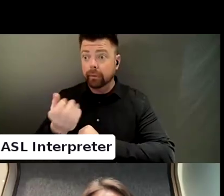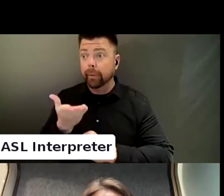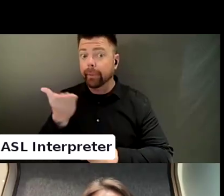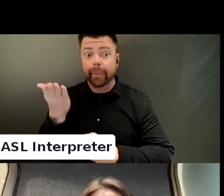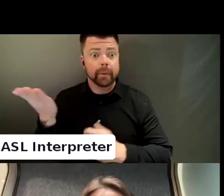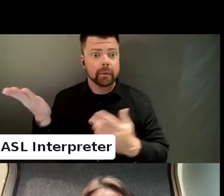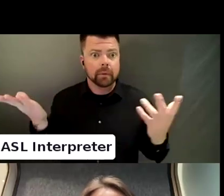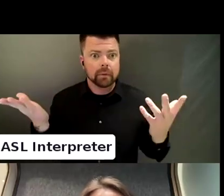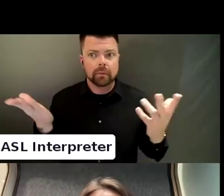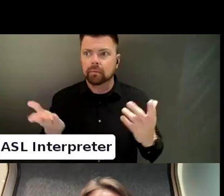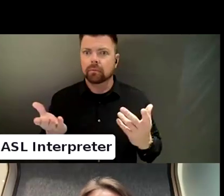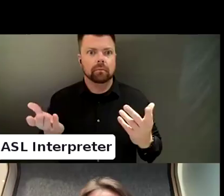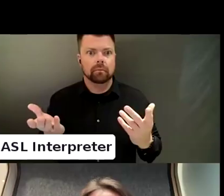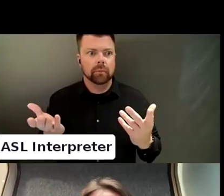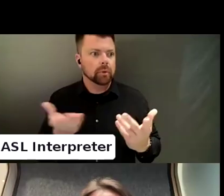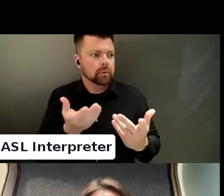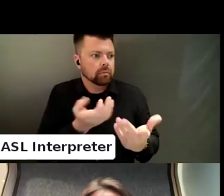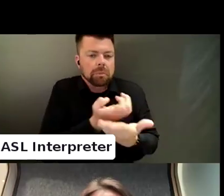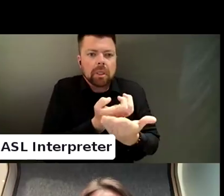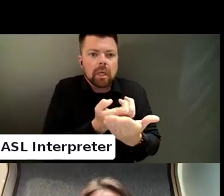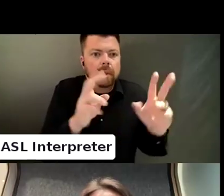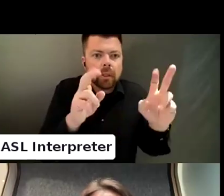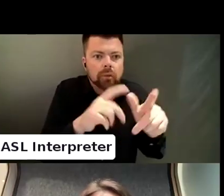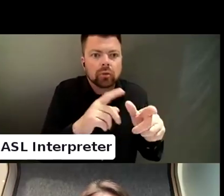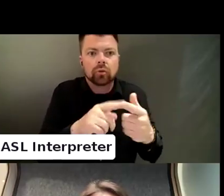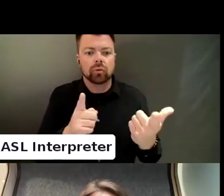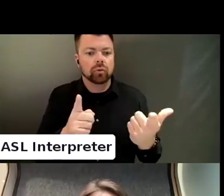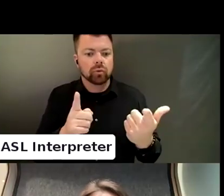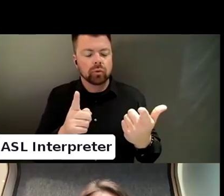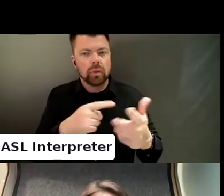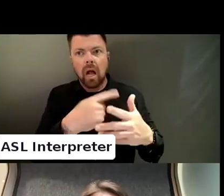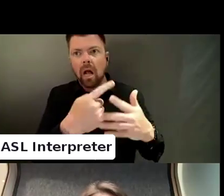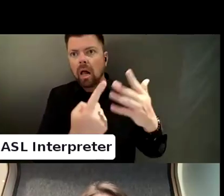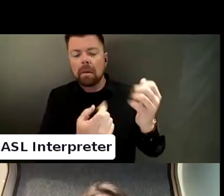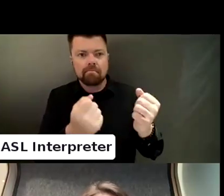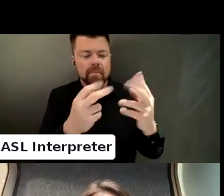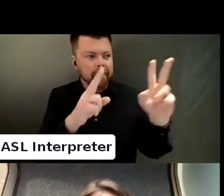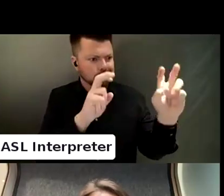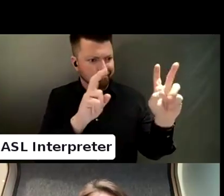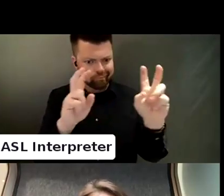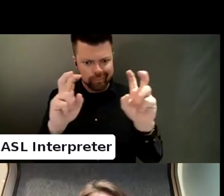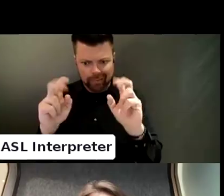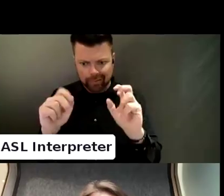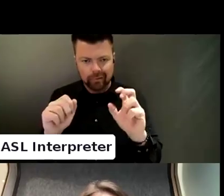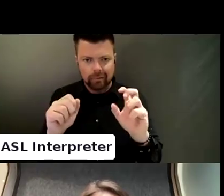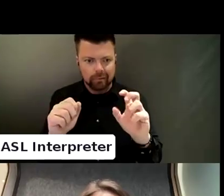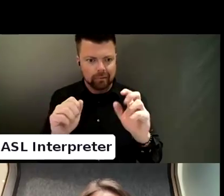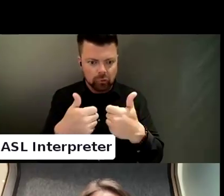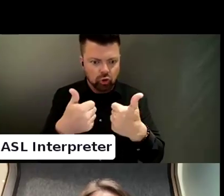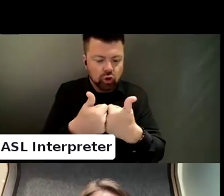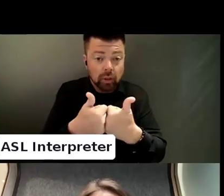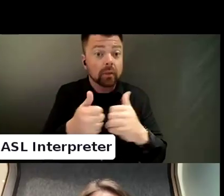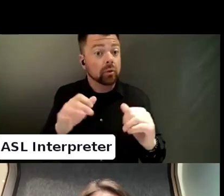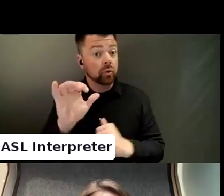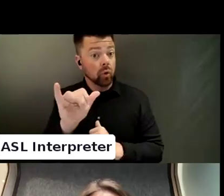economic factors, there's regulatory issues, there's payer issues that come along with this. And also conundrums for clinicians